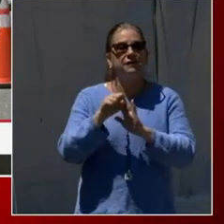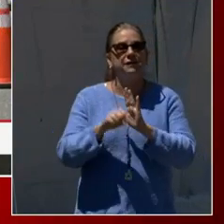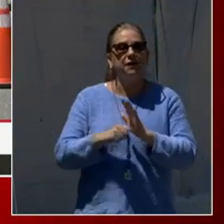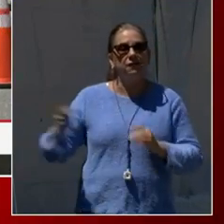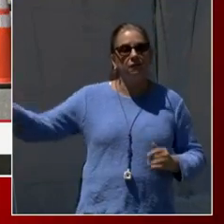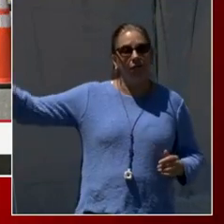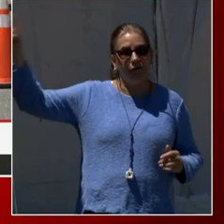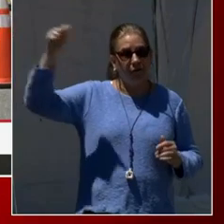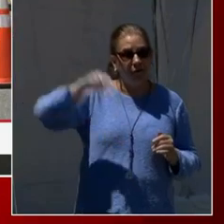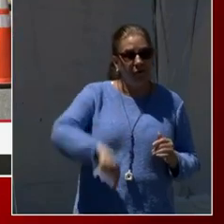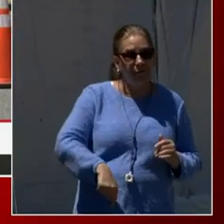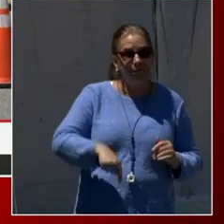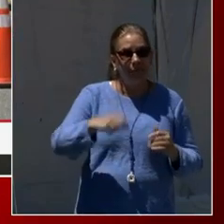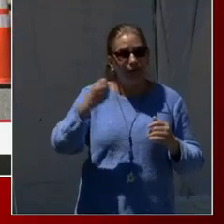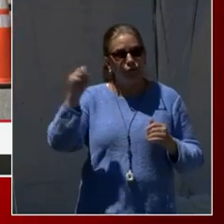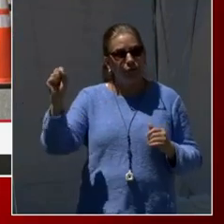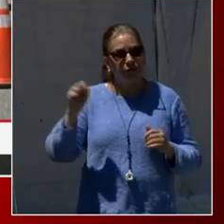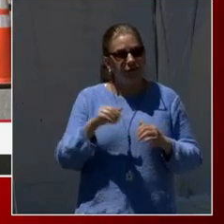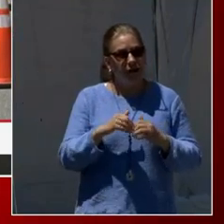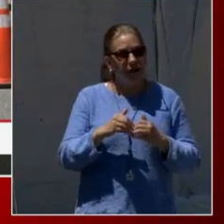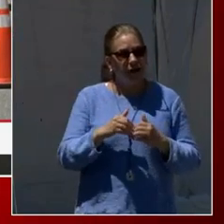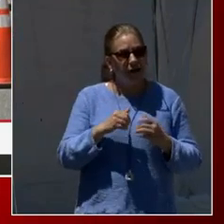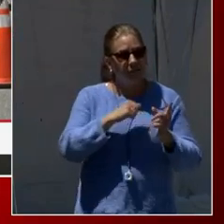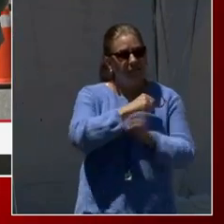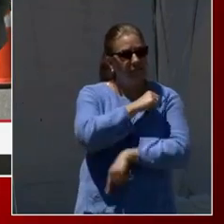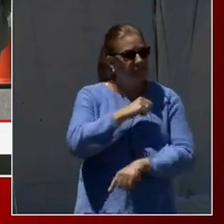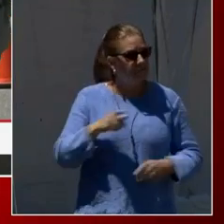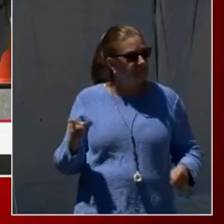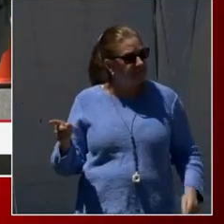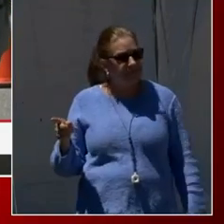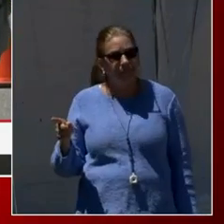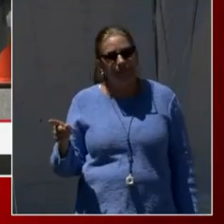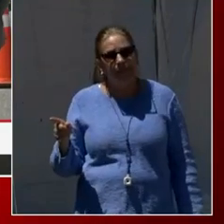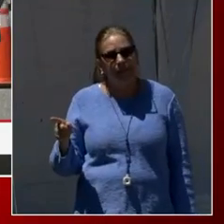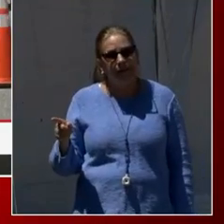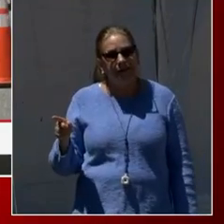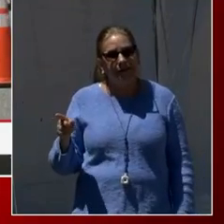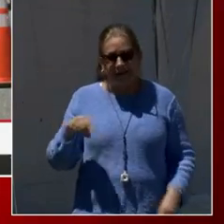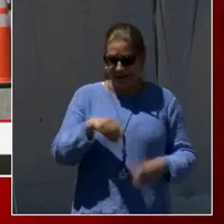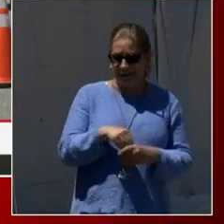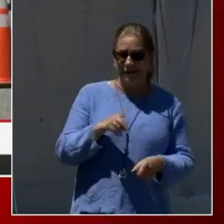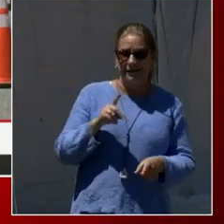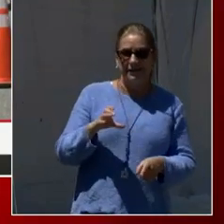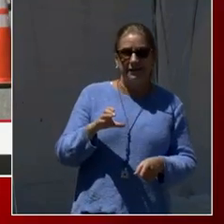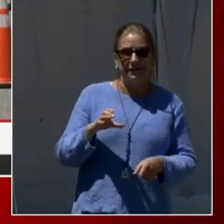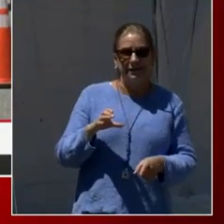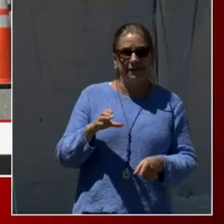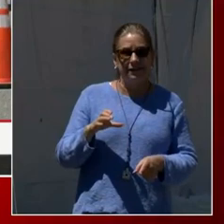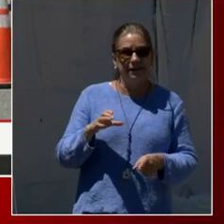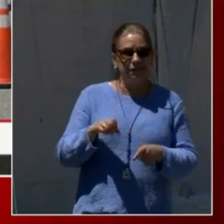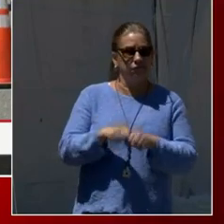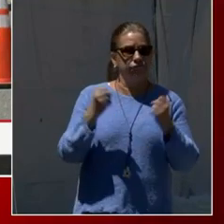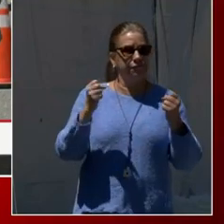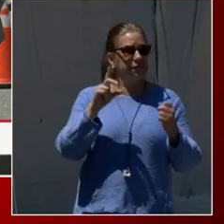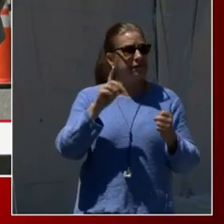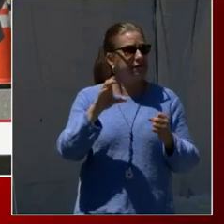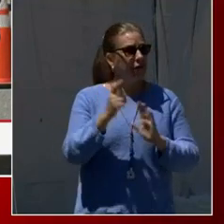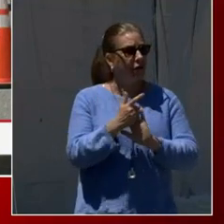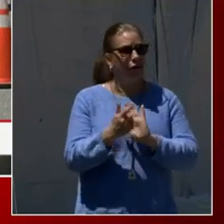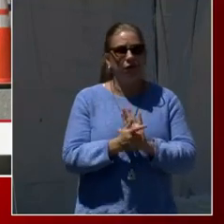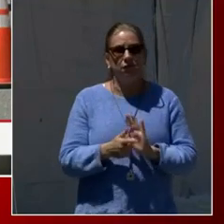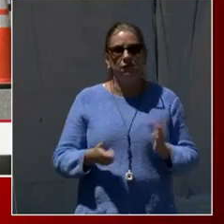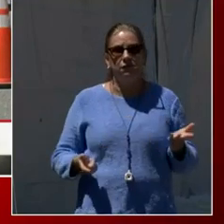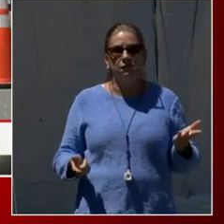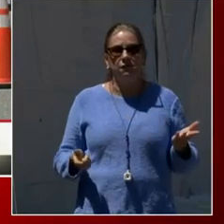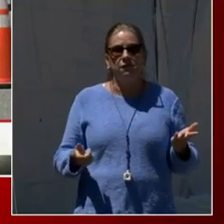people accountable? Oh, they're subject to the laws of the District of Columbia when they're in the District of Columbia. So if they violate curfew, they will